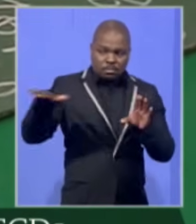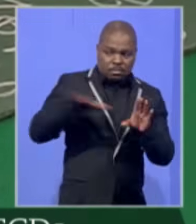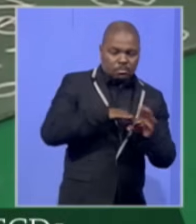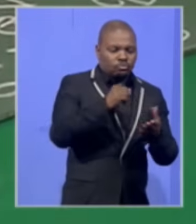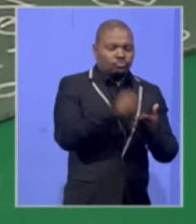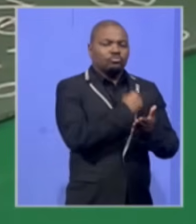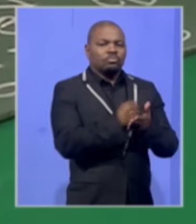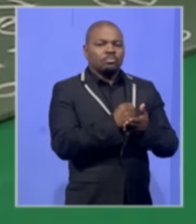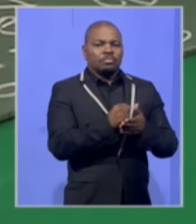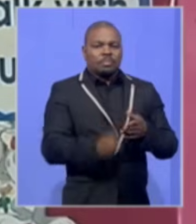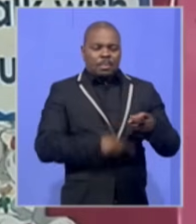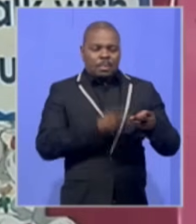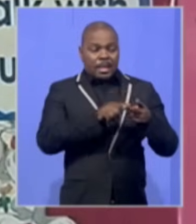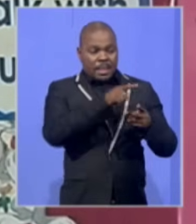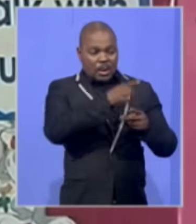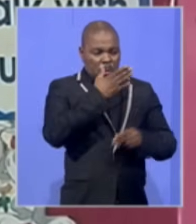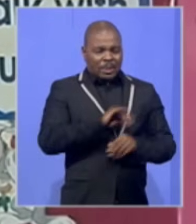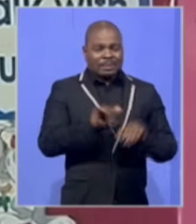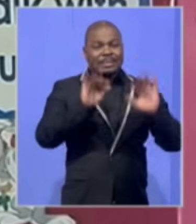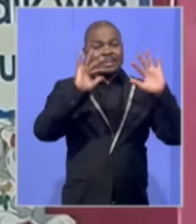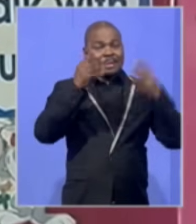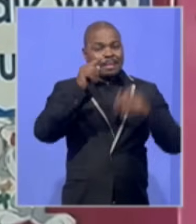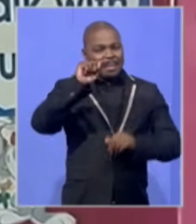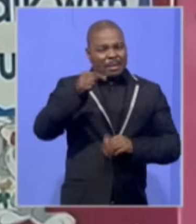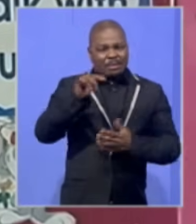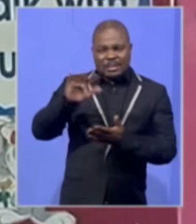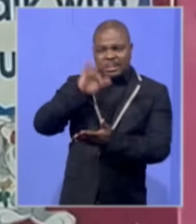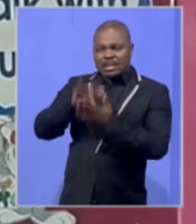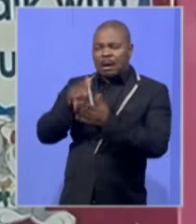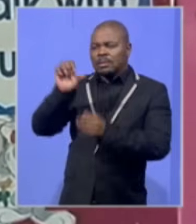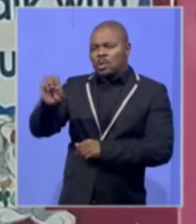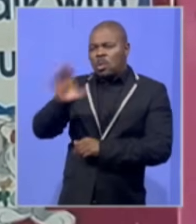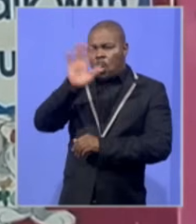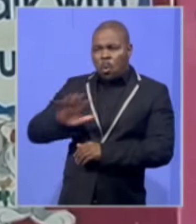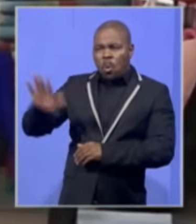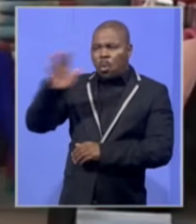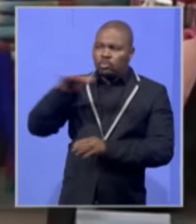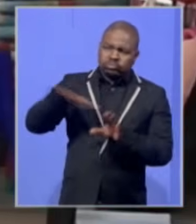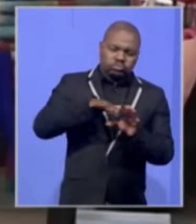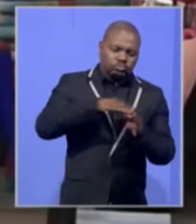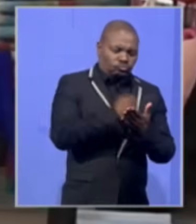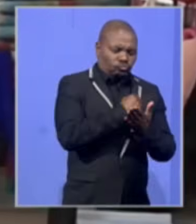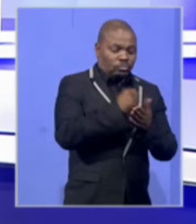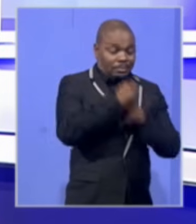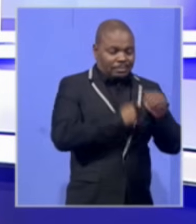go kwadisa ditheo di le 10,000 naga ka bophara mo ngwageng ono.